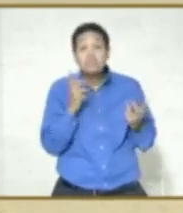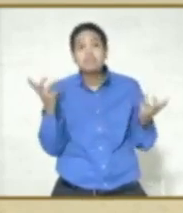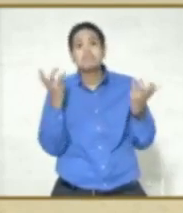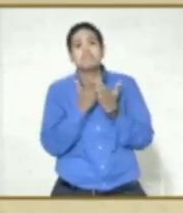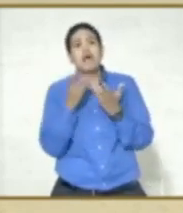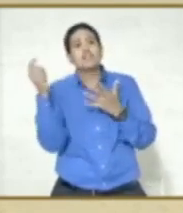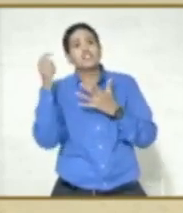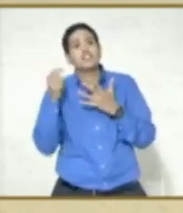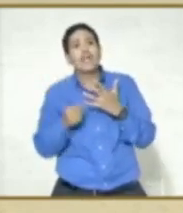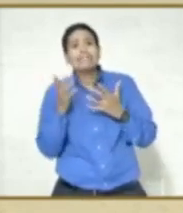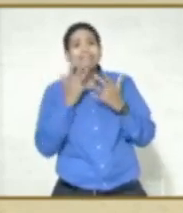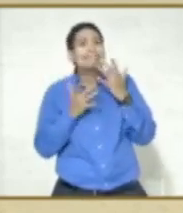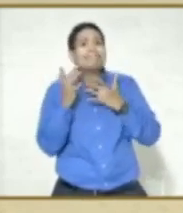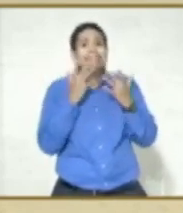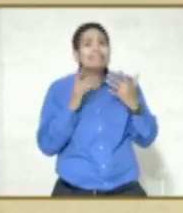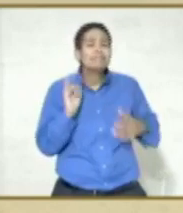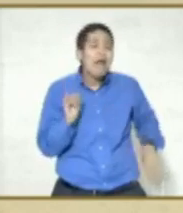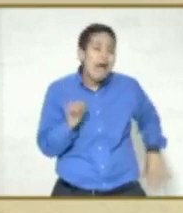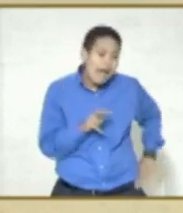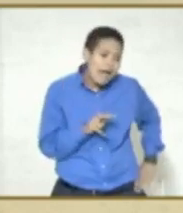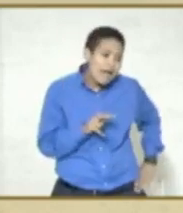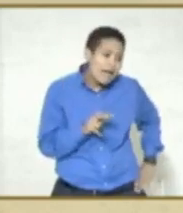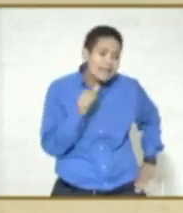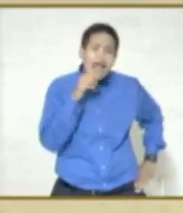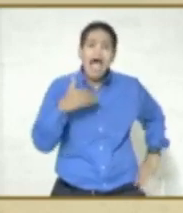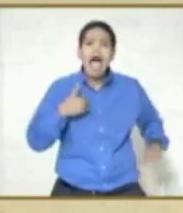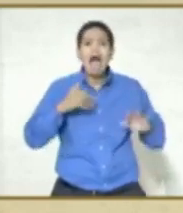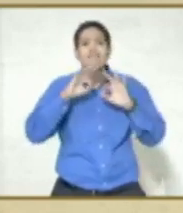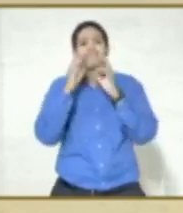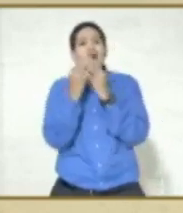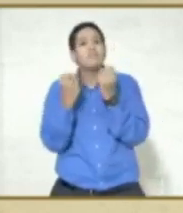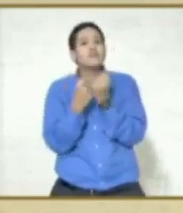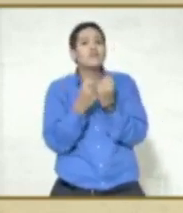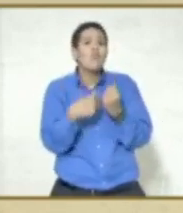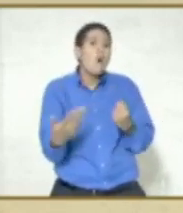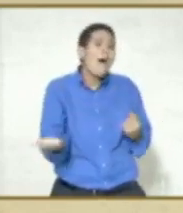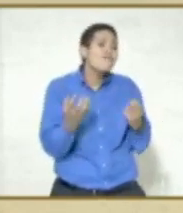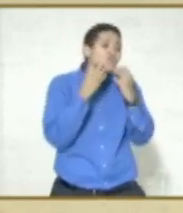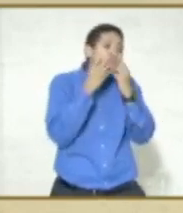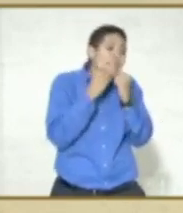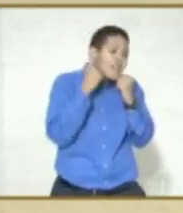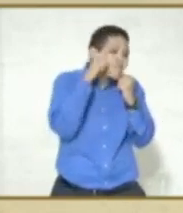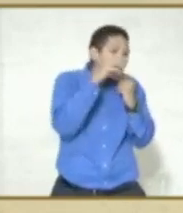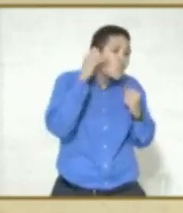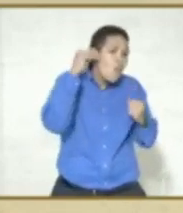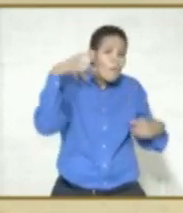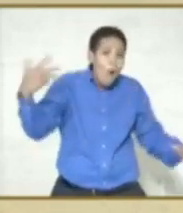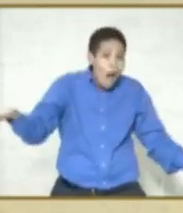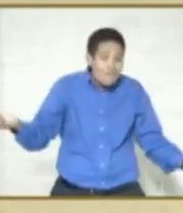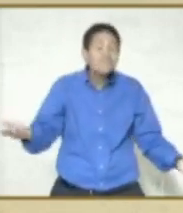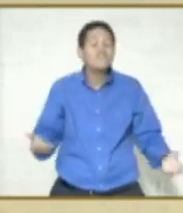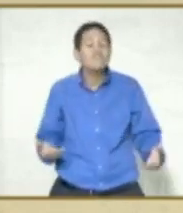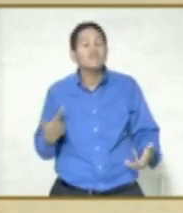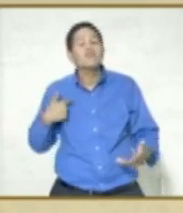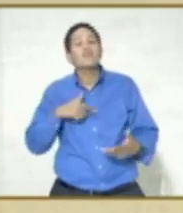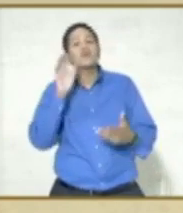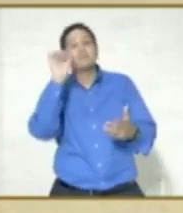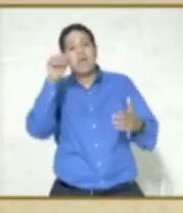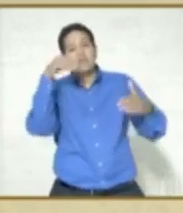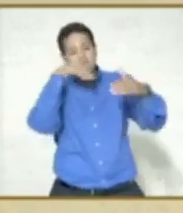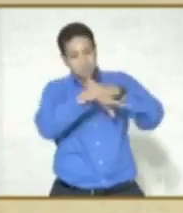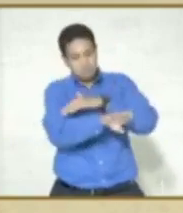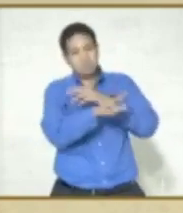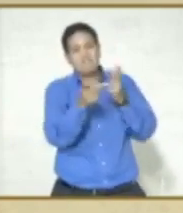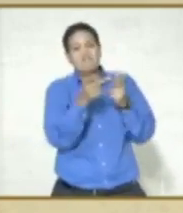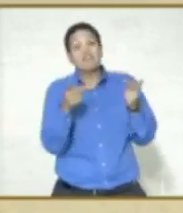of destitution, not having the family support to care for you at home, then you may be admitted to the facility